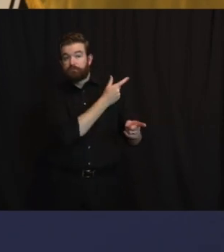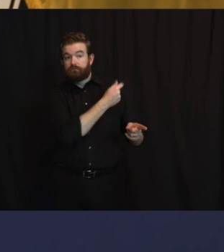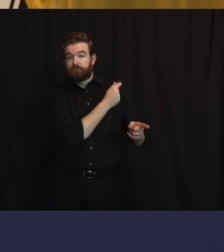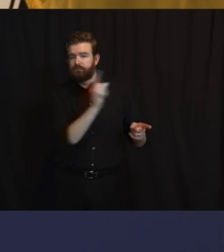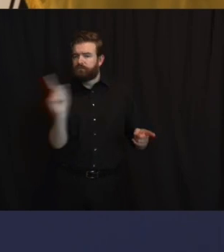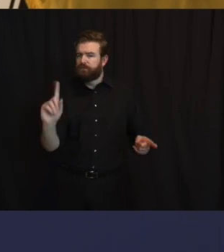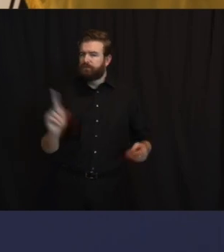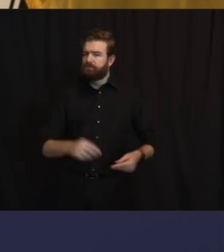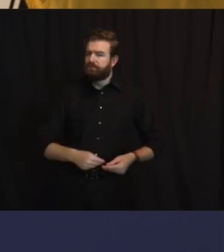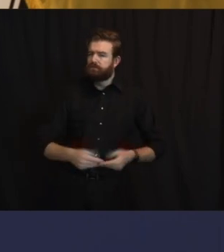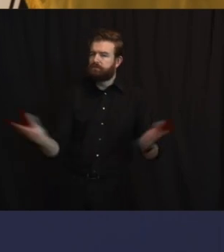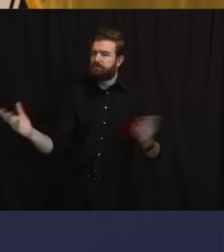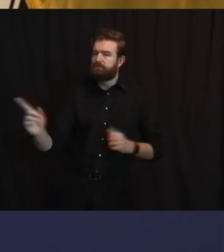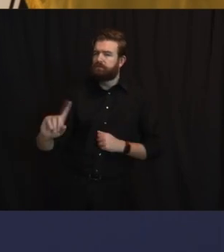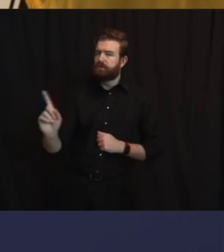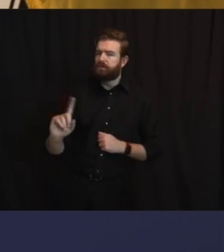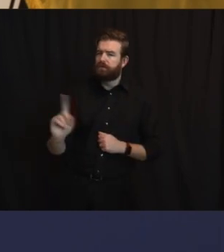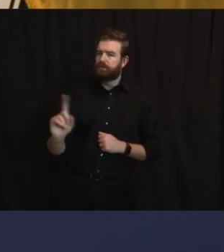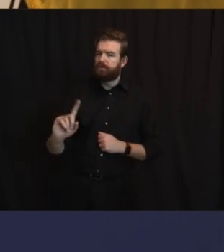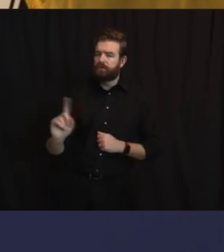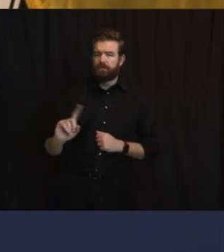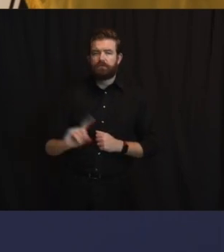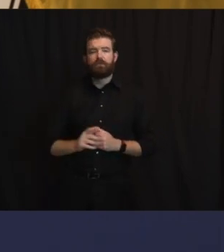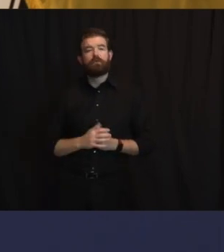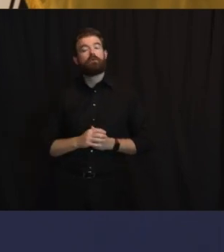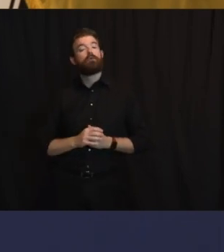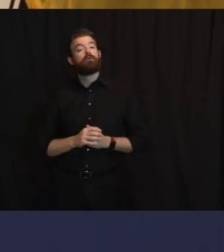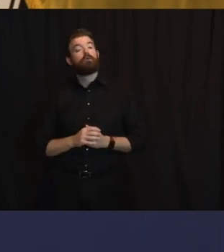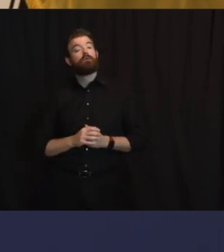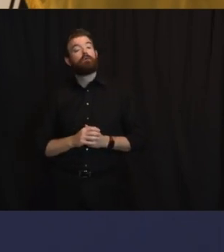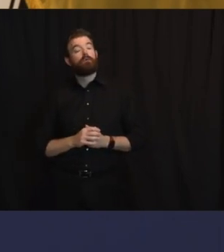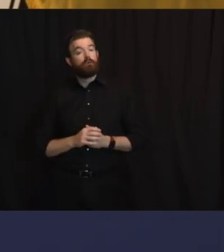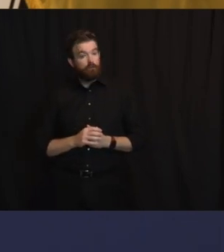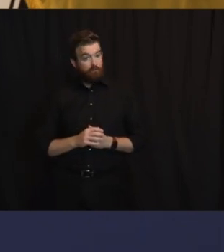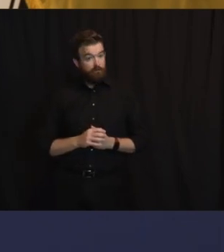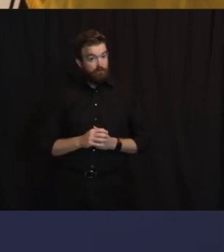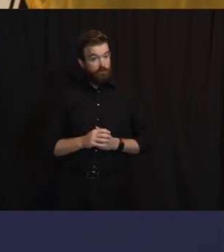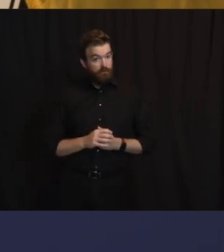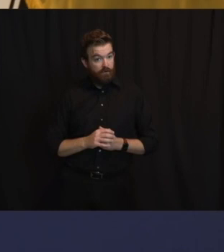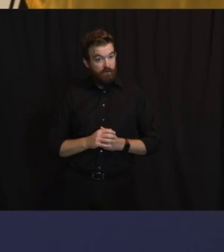to impose quarantine restrictions on travelers from India or any other foreign countries?